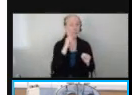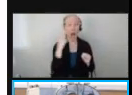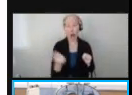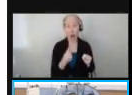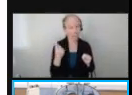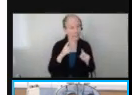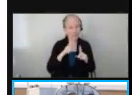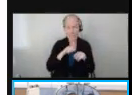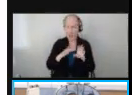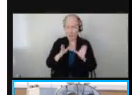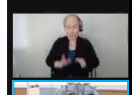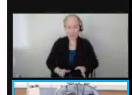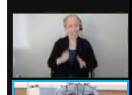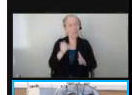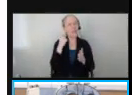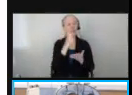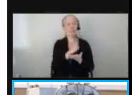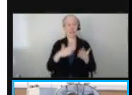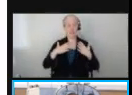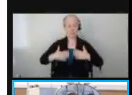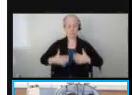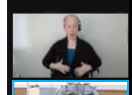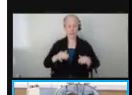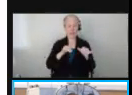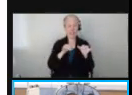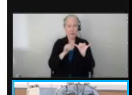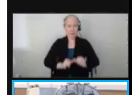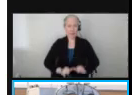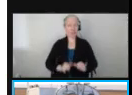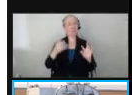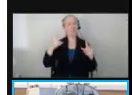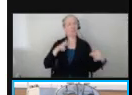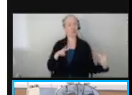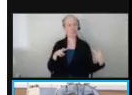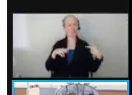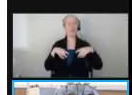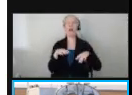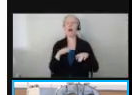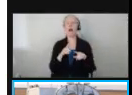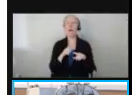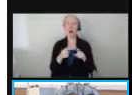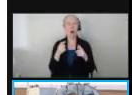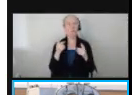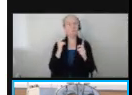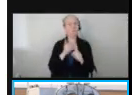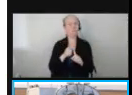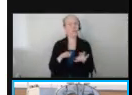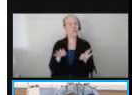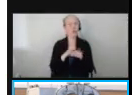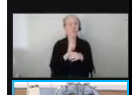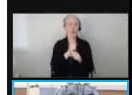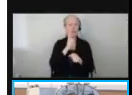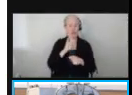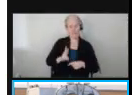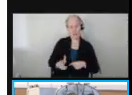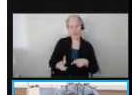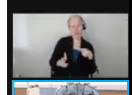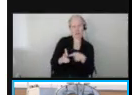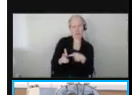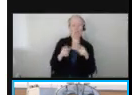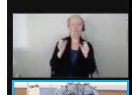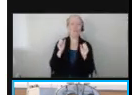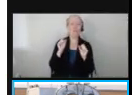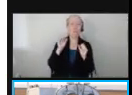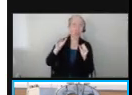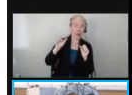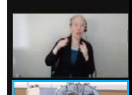dimensions. There are a couple of body dimensions where that's reversed. But we try to make sure that the vehicle can accommodate the range of astronauts that we expect